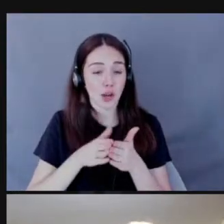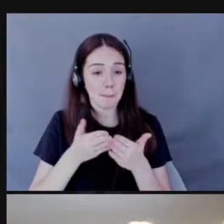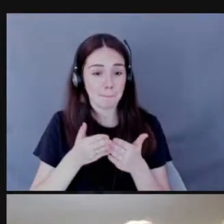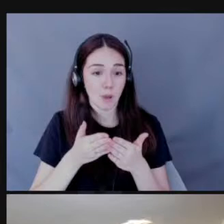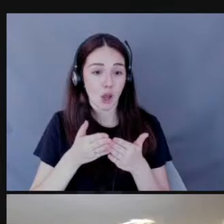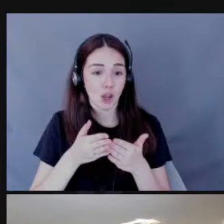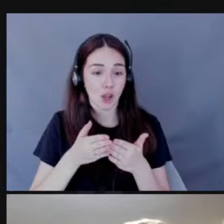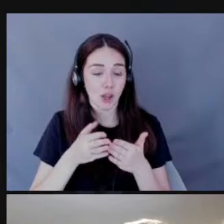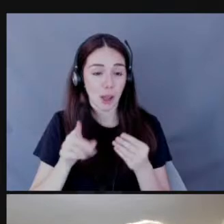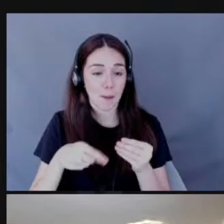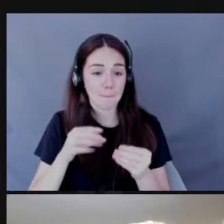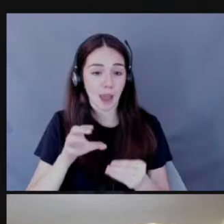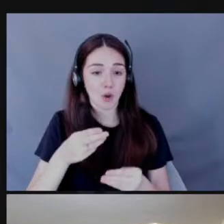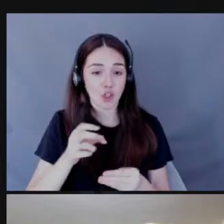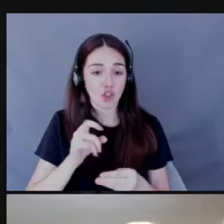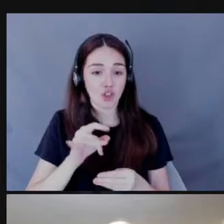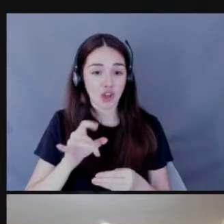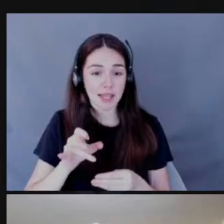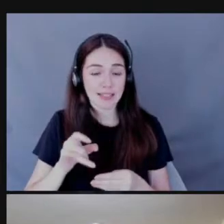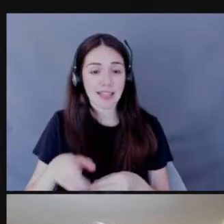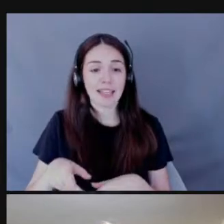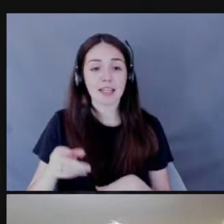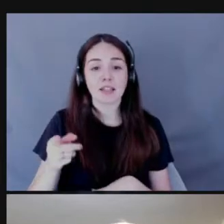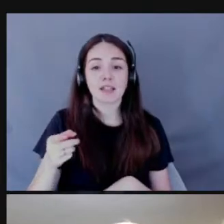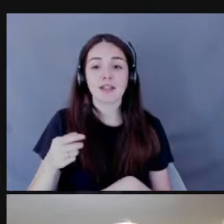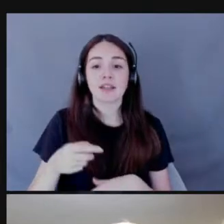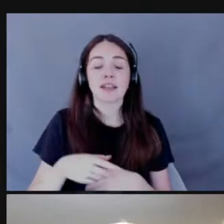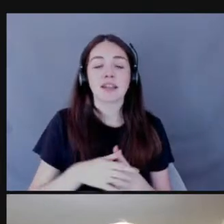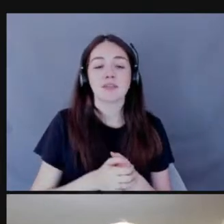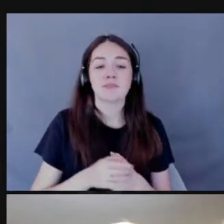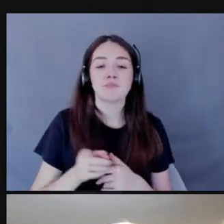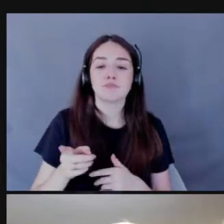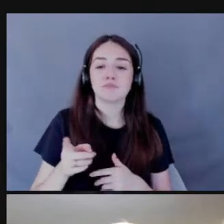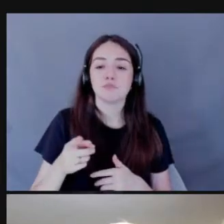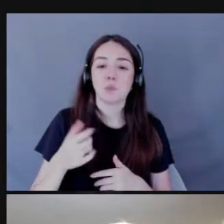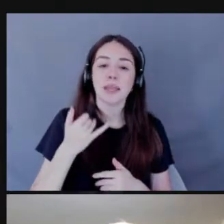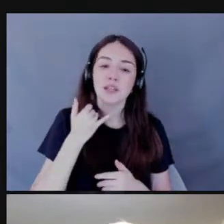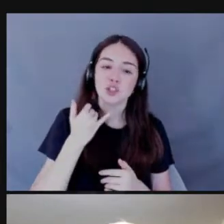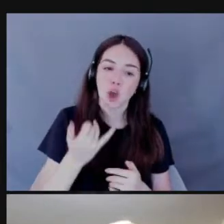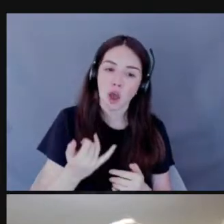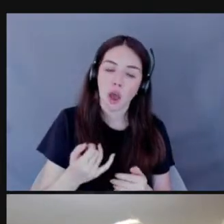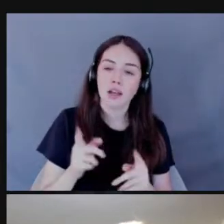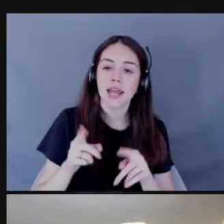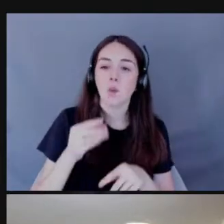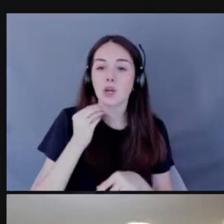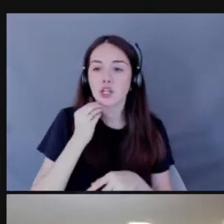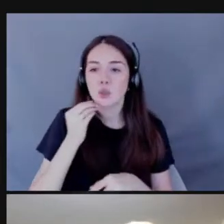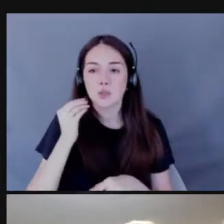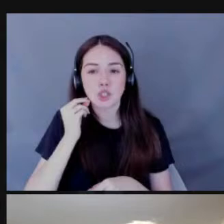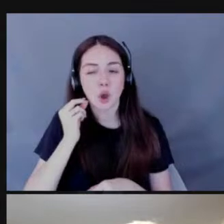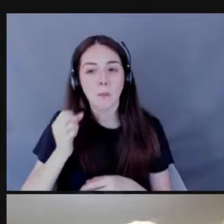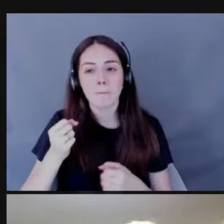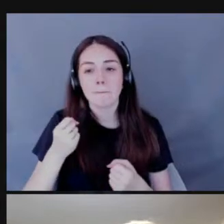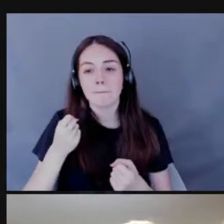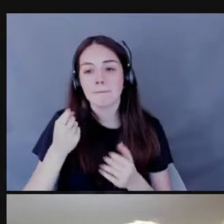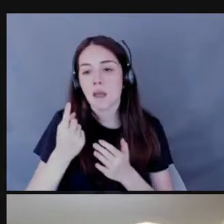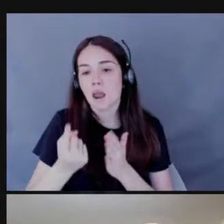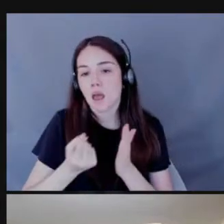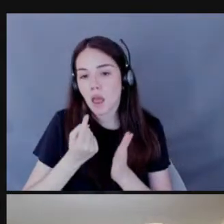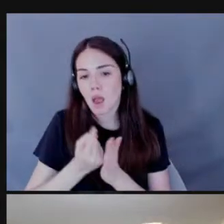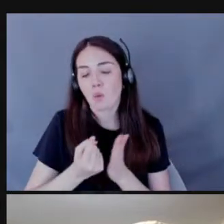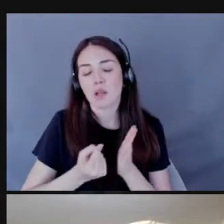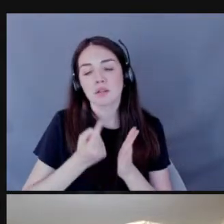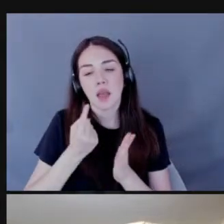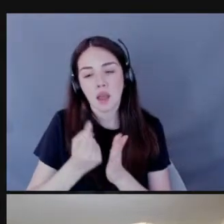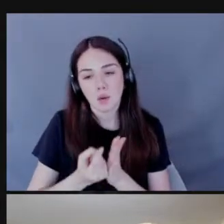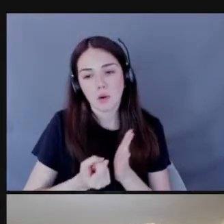And over the phone before I met him, and then at his home, I did hours and hours of interviews with him, and